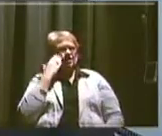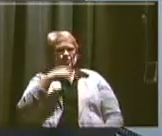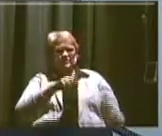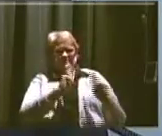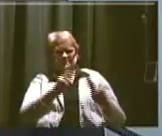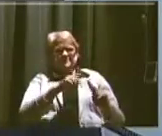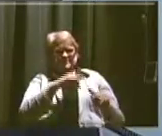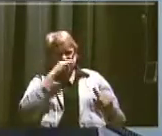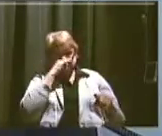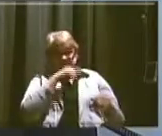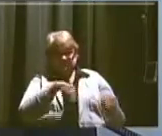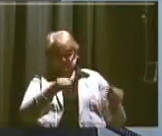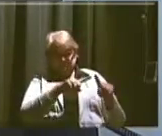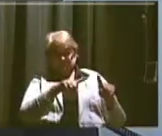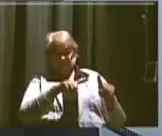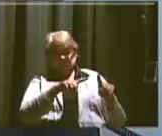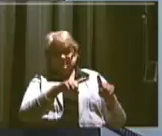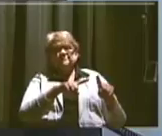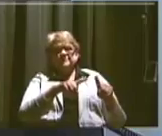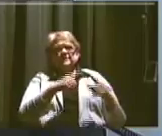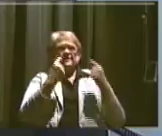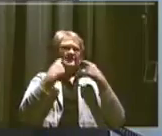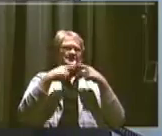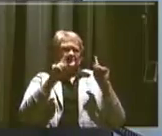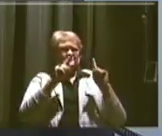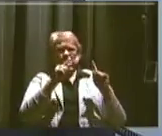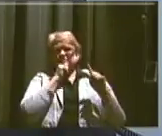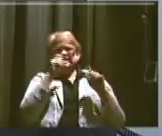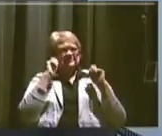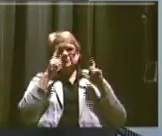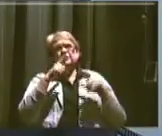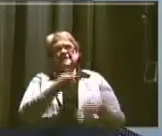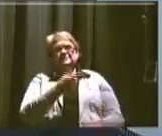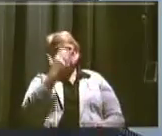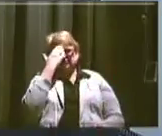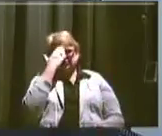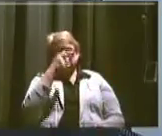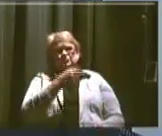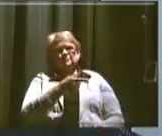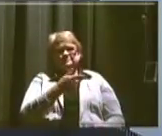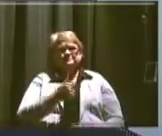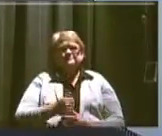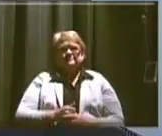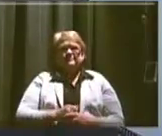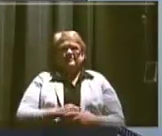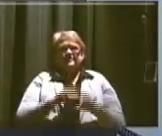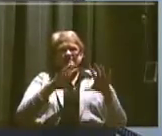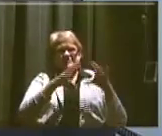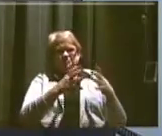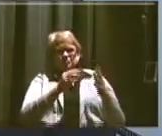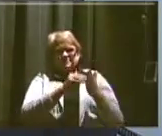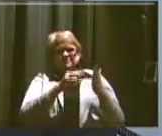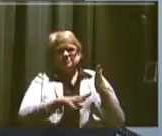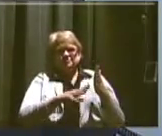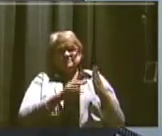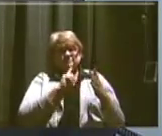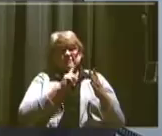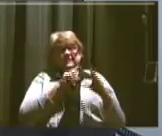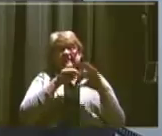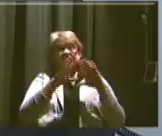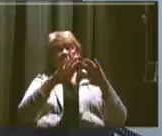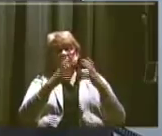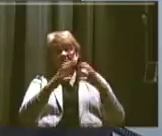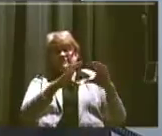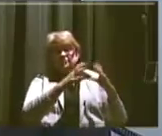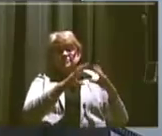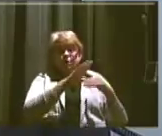people, an achievement like this is no surprise. This group of students excels in the classroom,